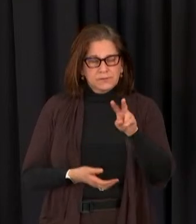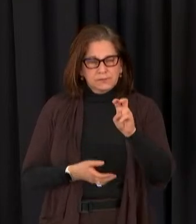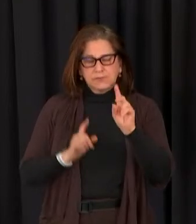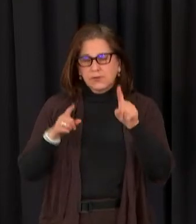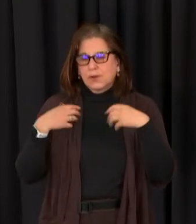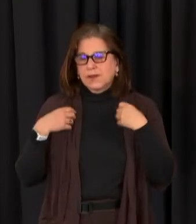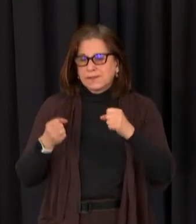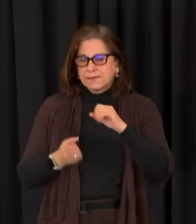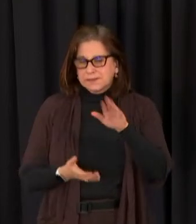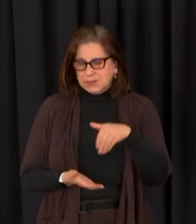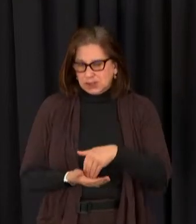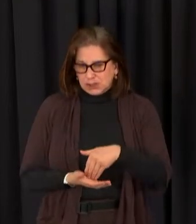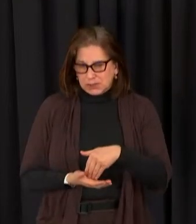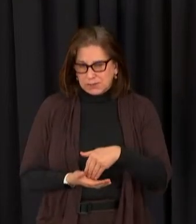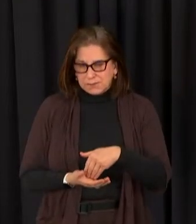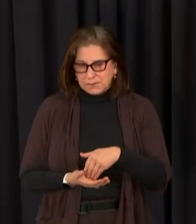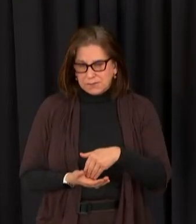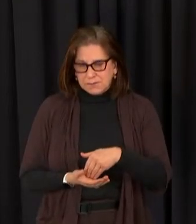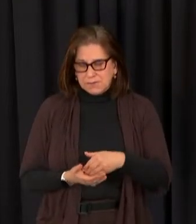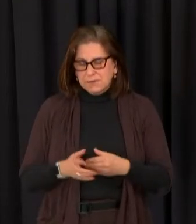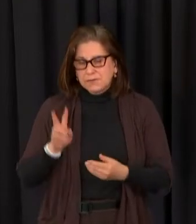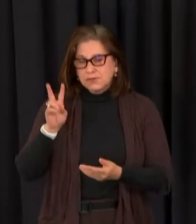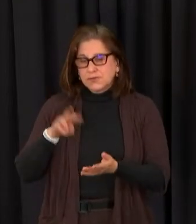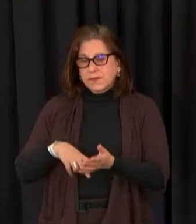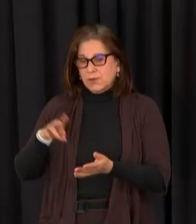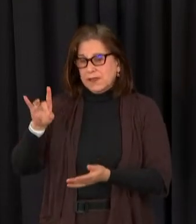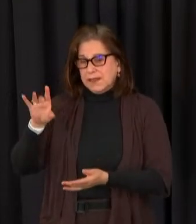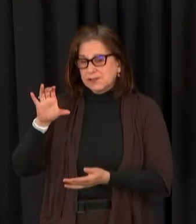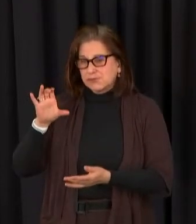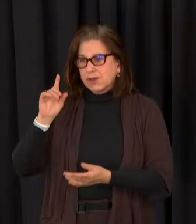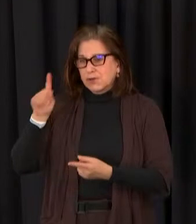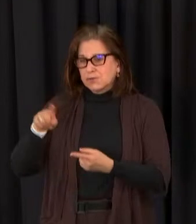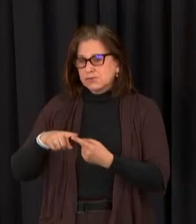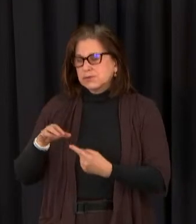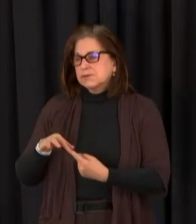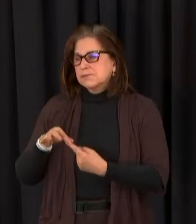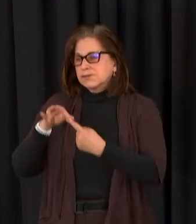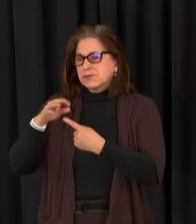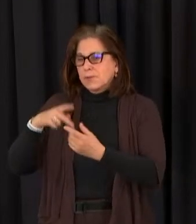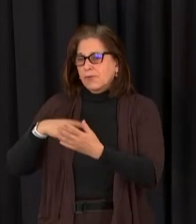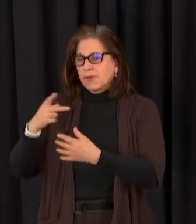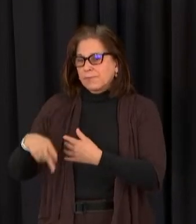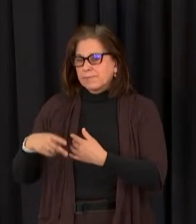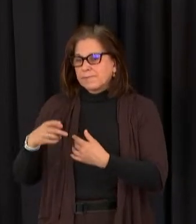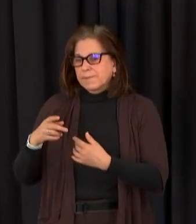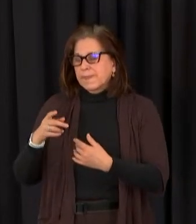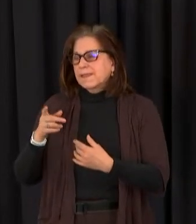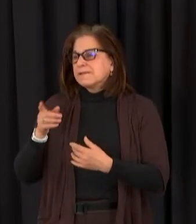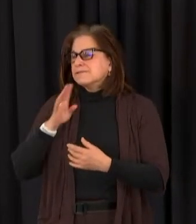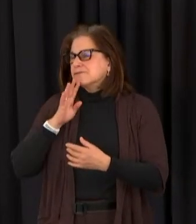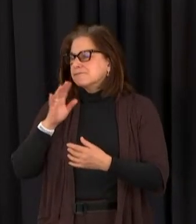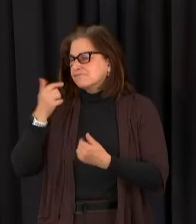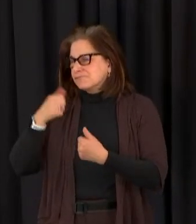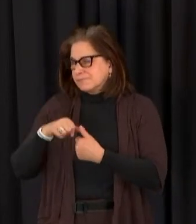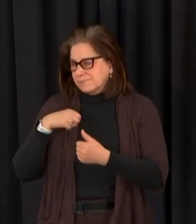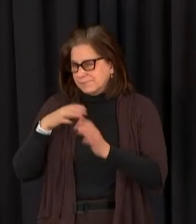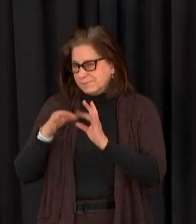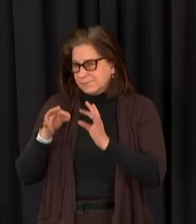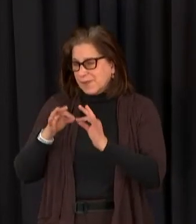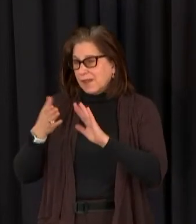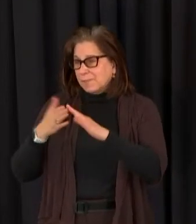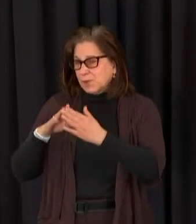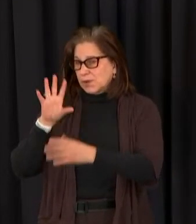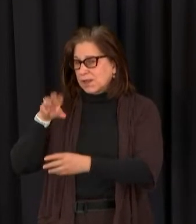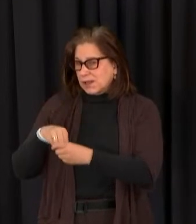over 2,800 going to special initiatives that we have talked about before to make